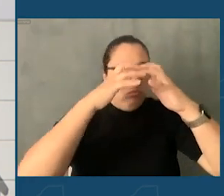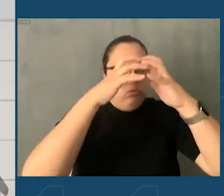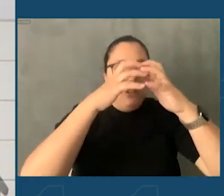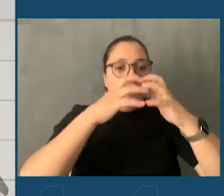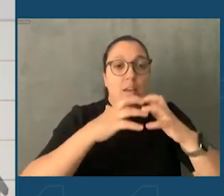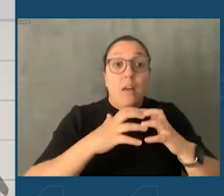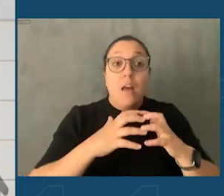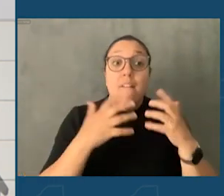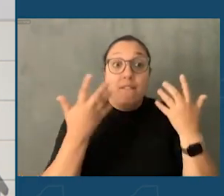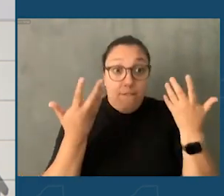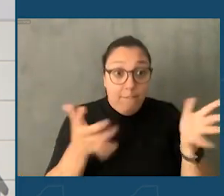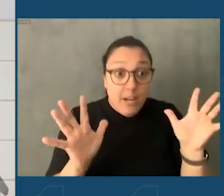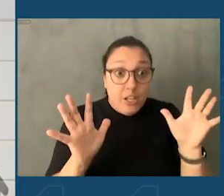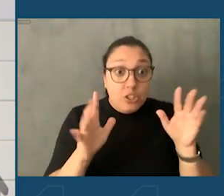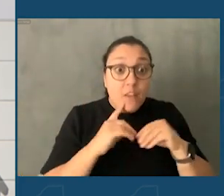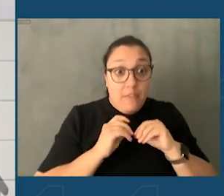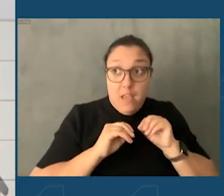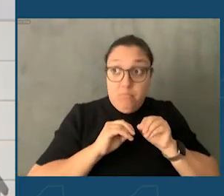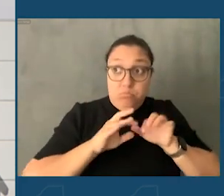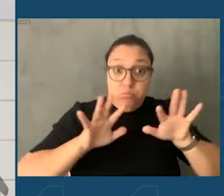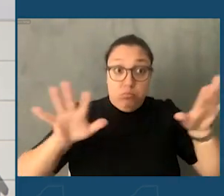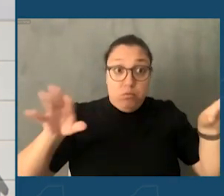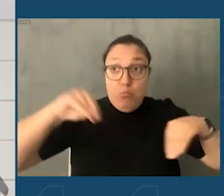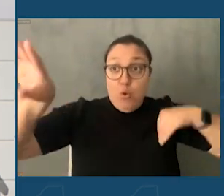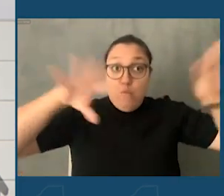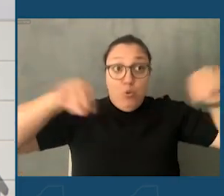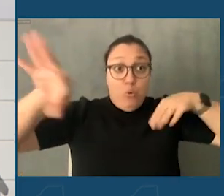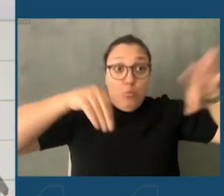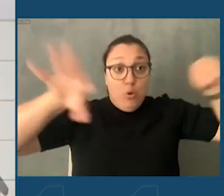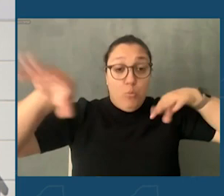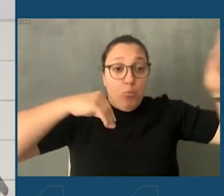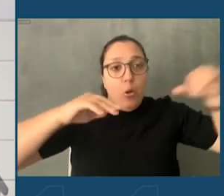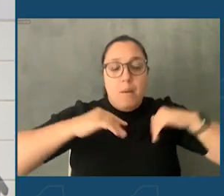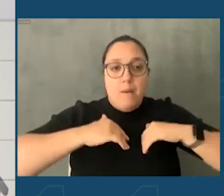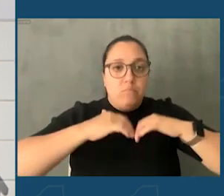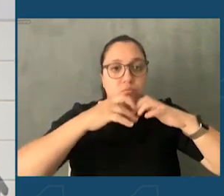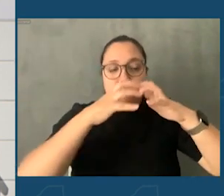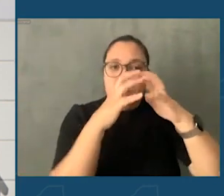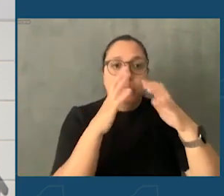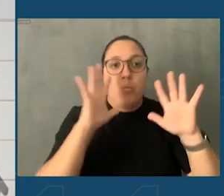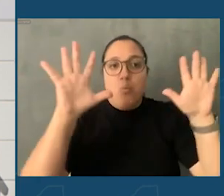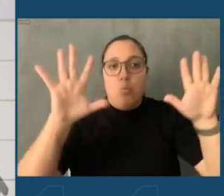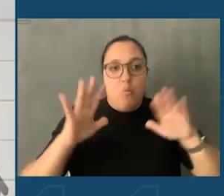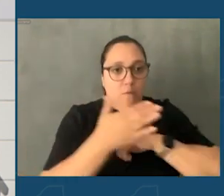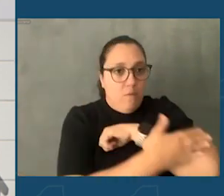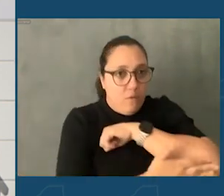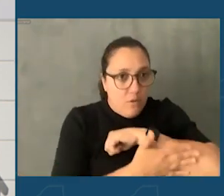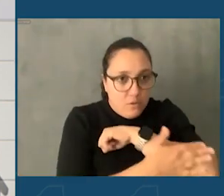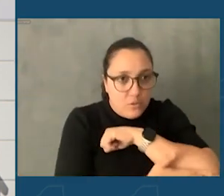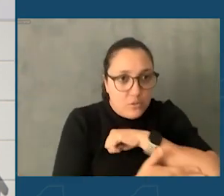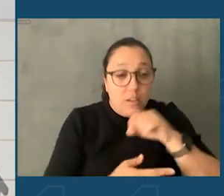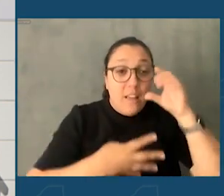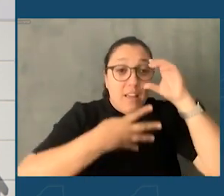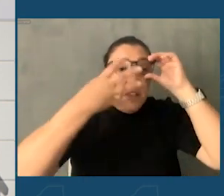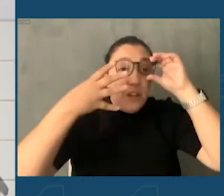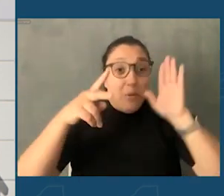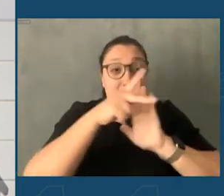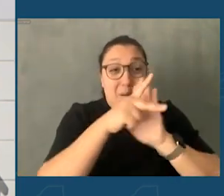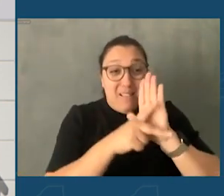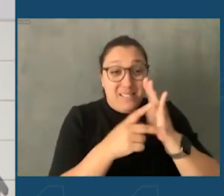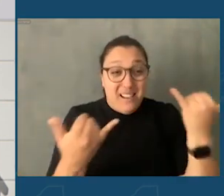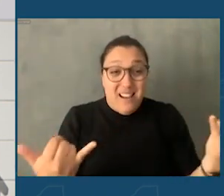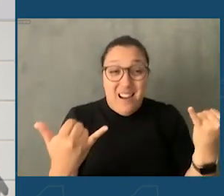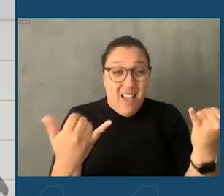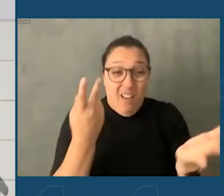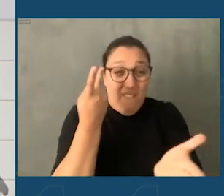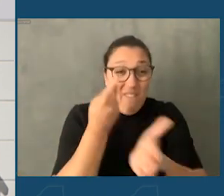on to the whole country to build a great country. Our immigration policy is failing us today. The city and